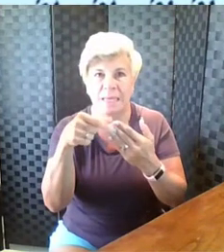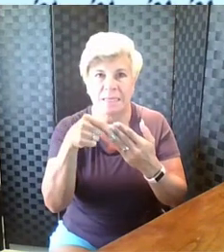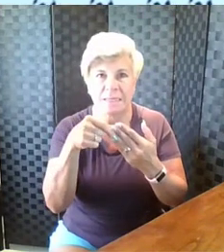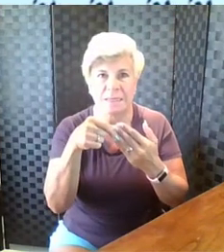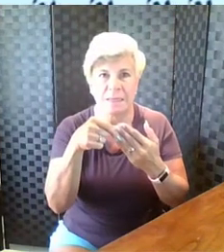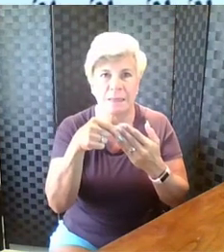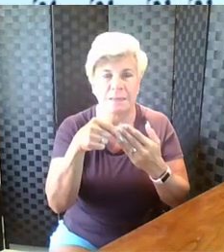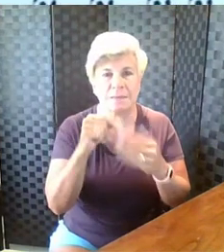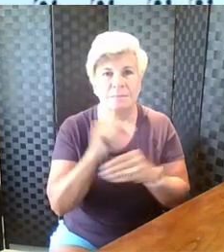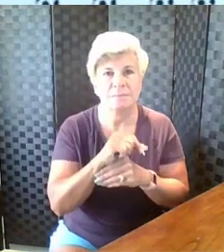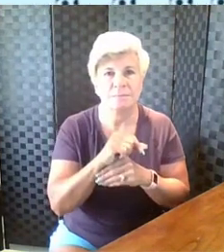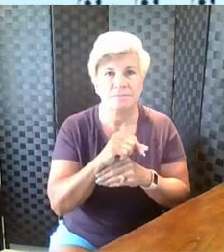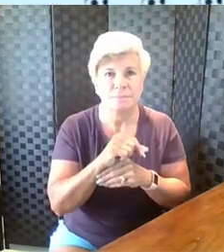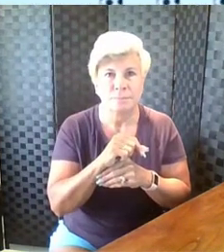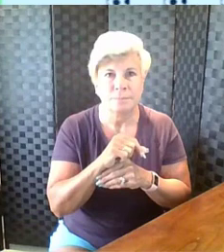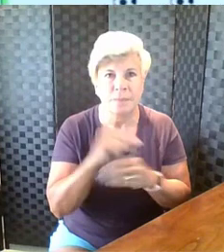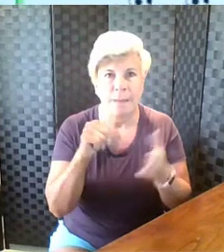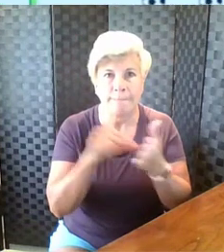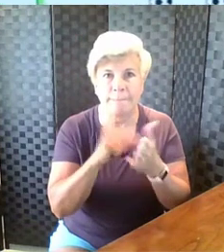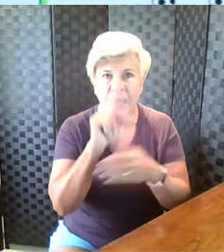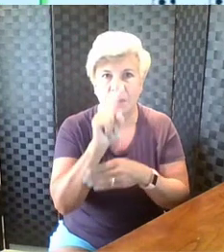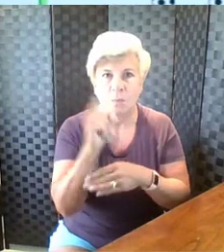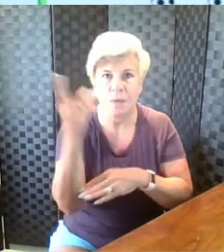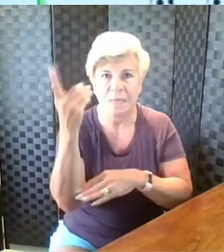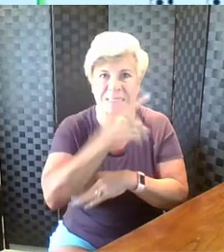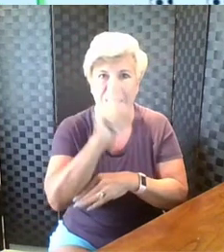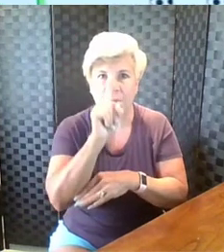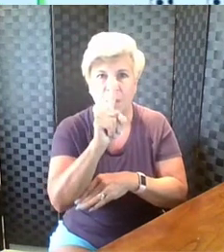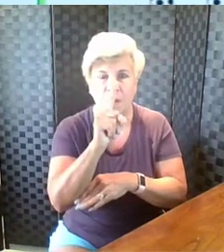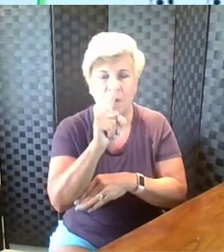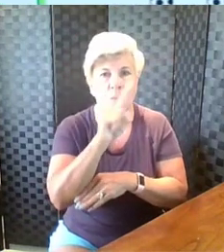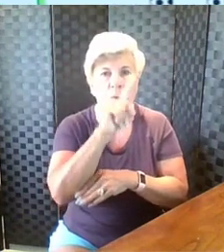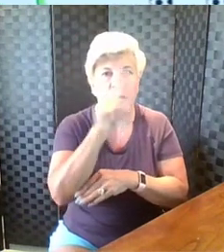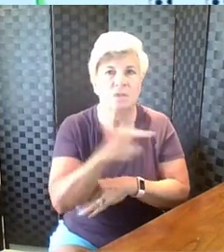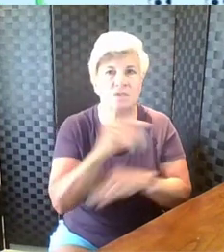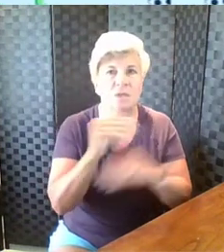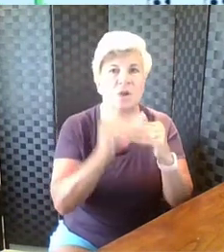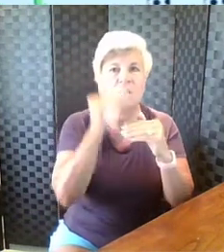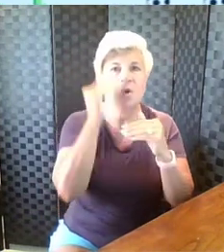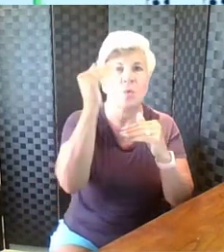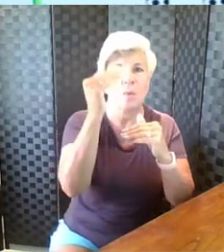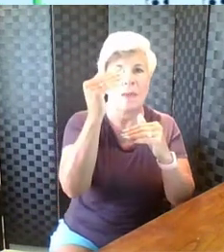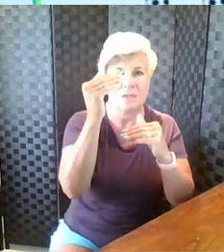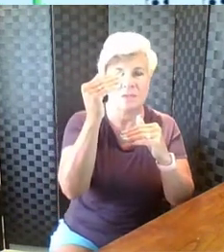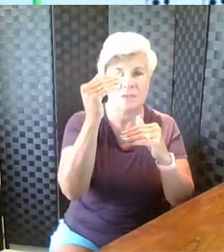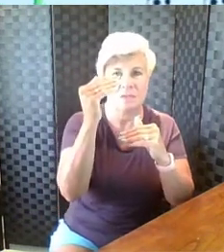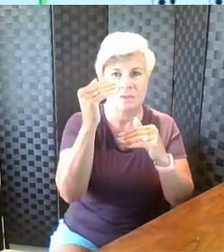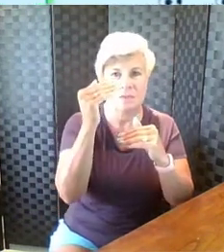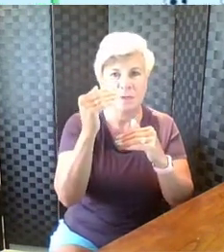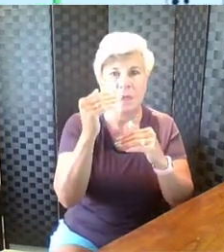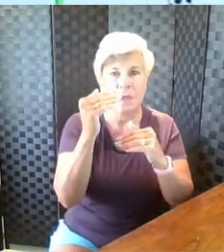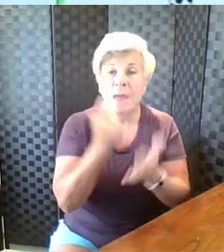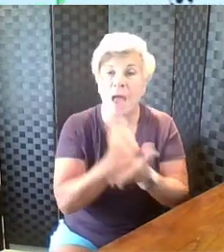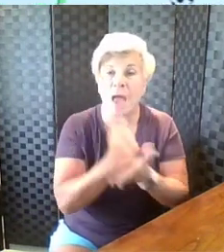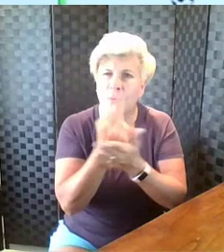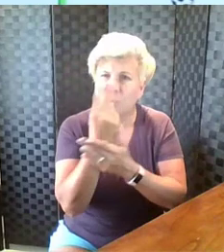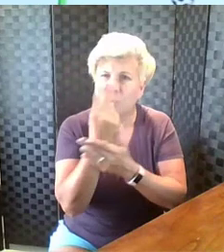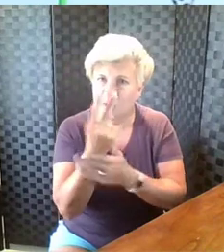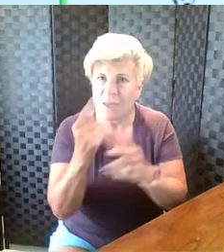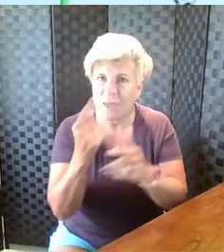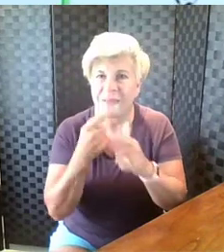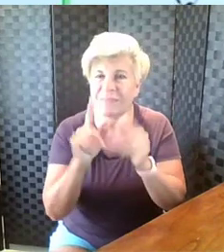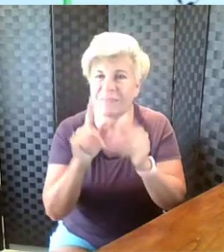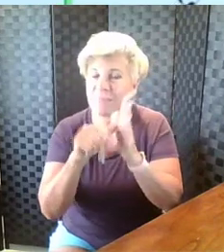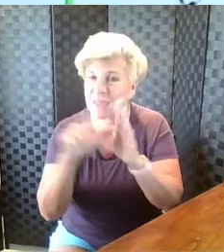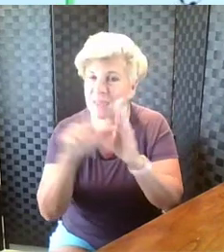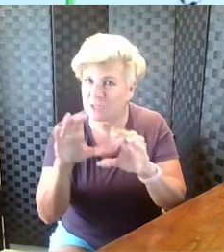day 1, it tells you that we're going to circle the set of objects that shows the greater amount. I'm just going to work a couple of these with you, and then you'll have time